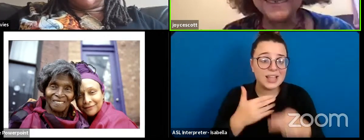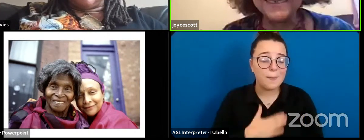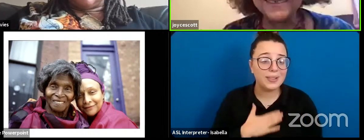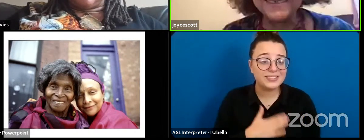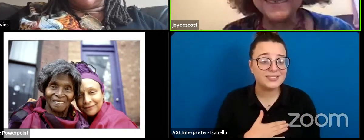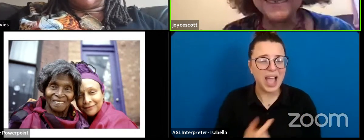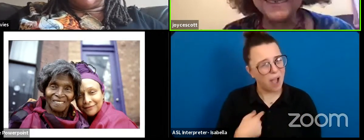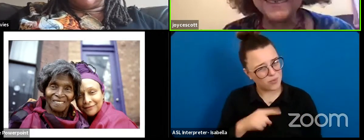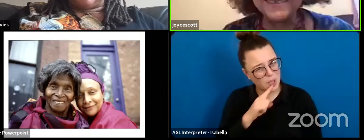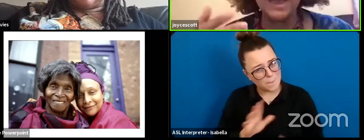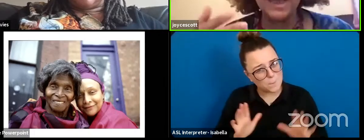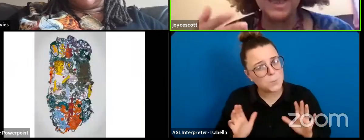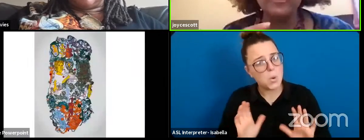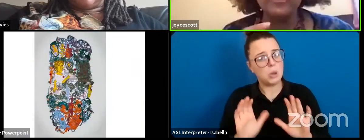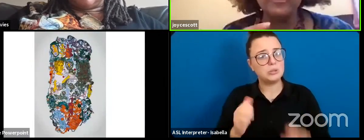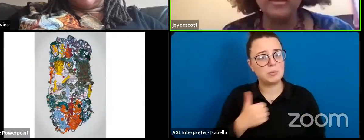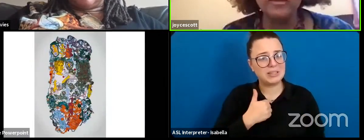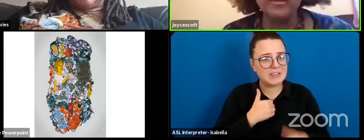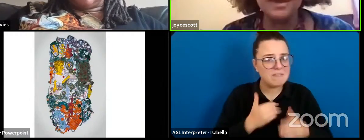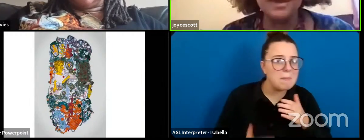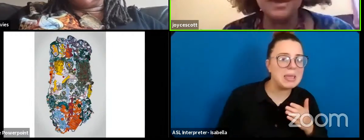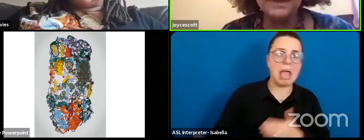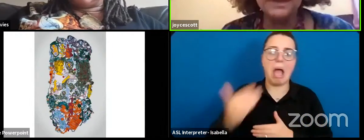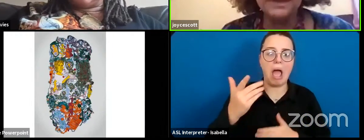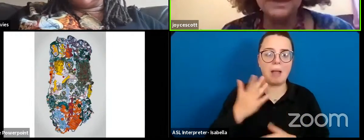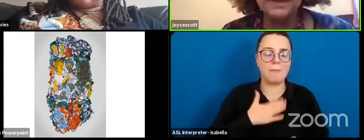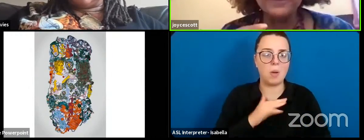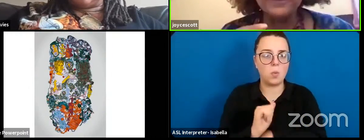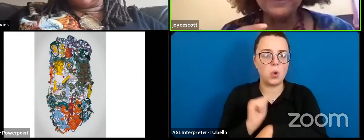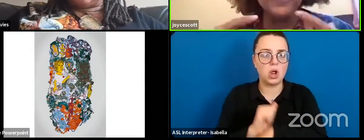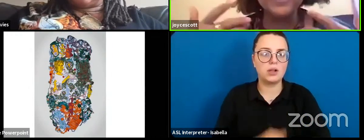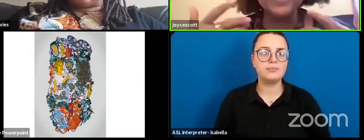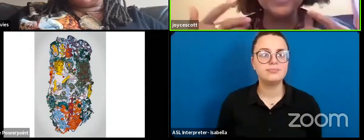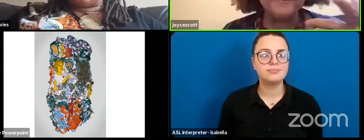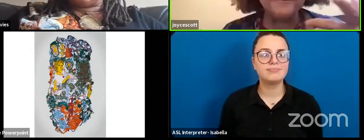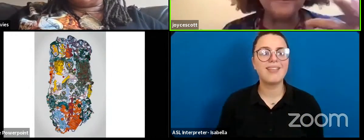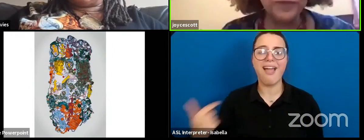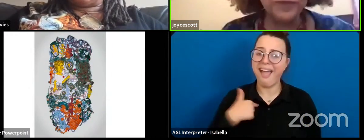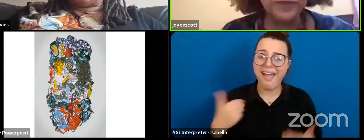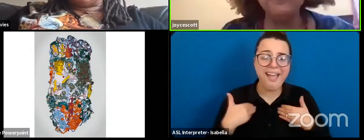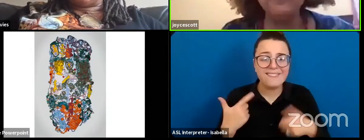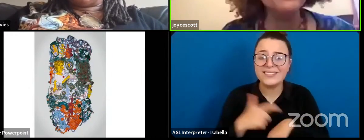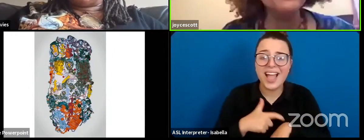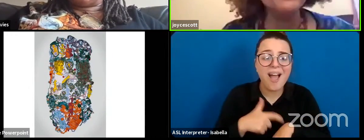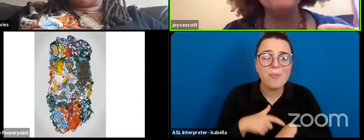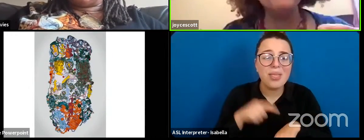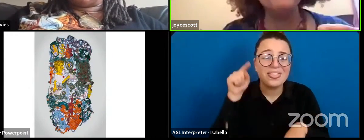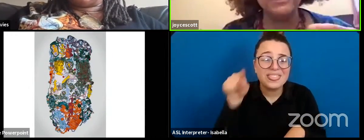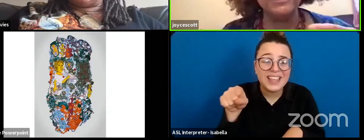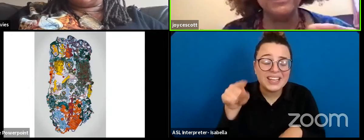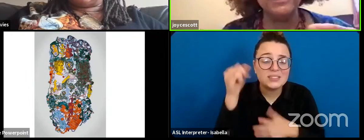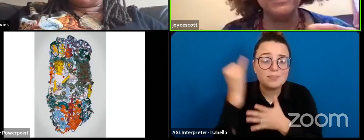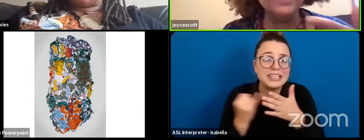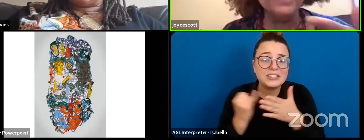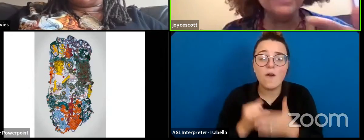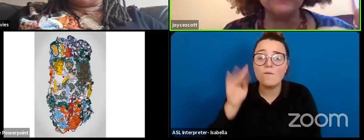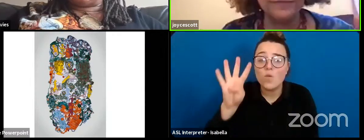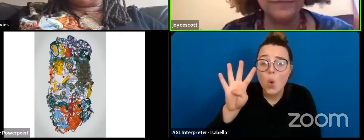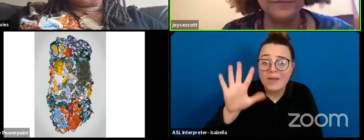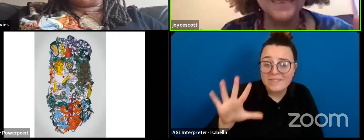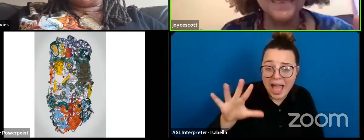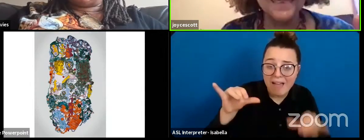pushing myself beyond what I usually do. That's because I have the time. This piece is 45 inches